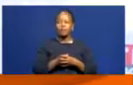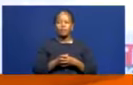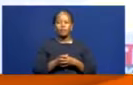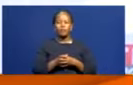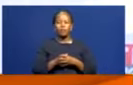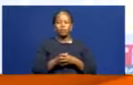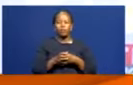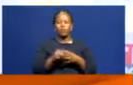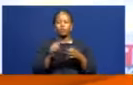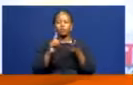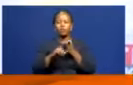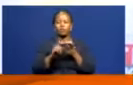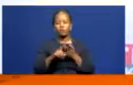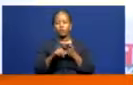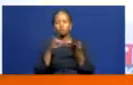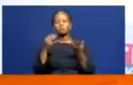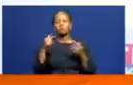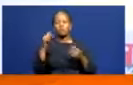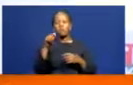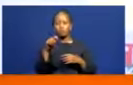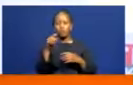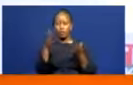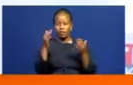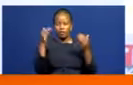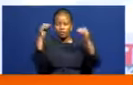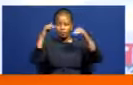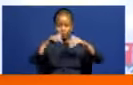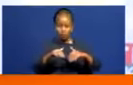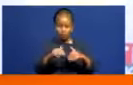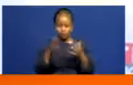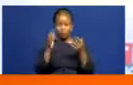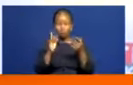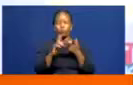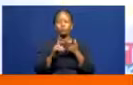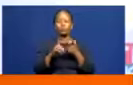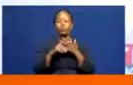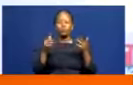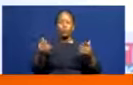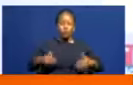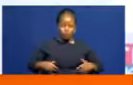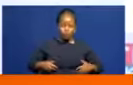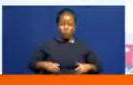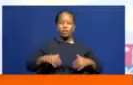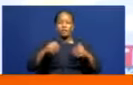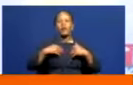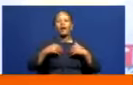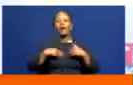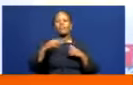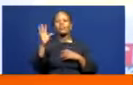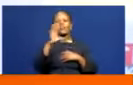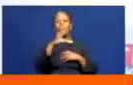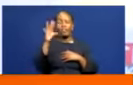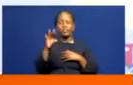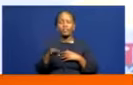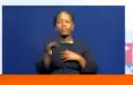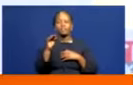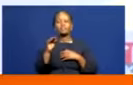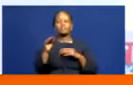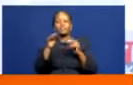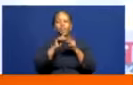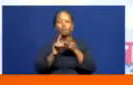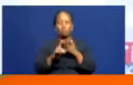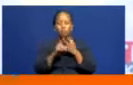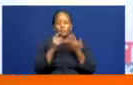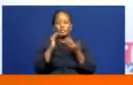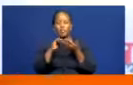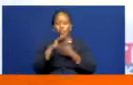The theme of this summit, Youth Innovating a Borderless African Renaissance, therefore